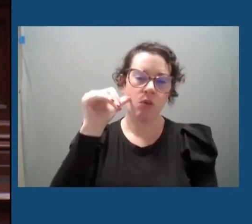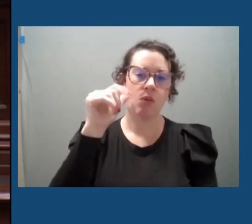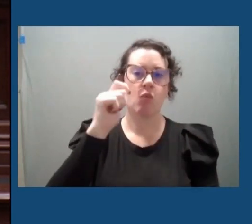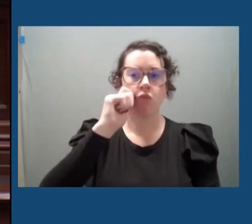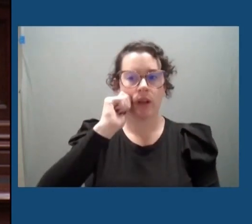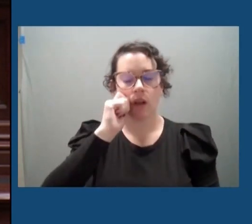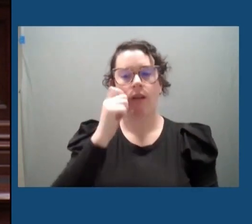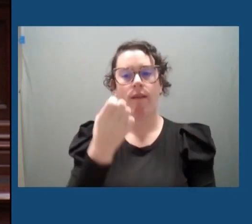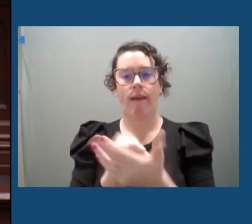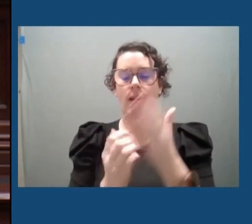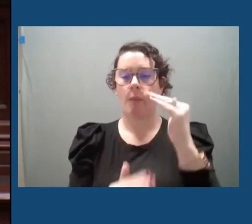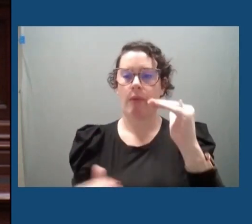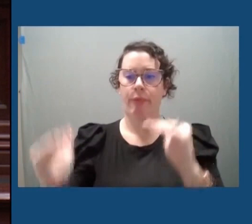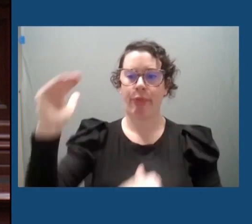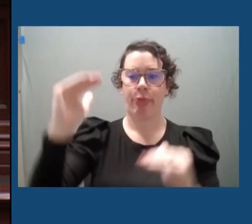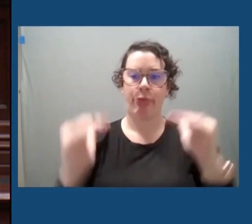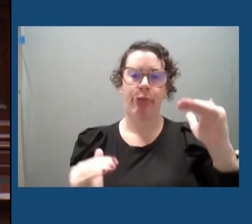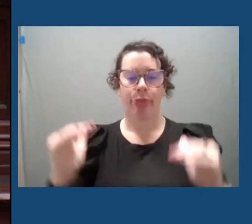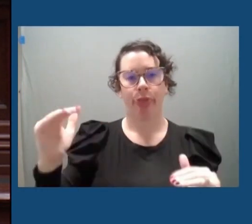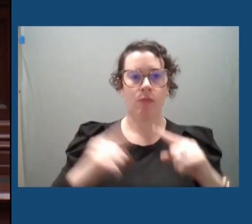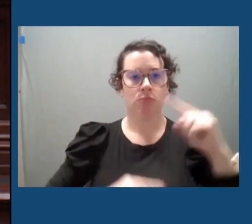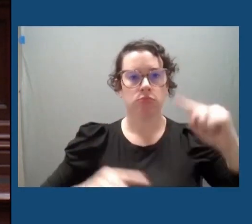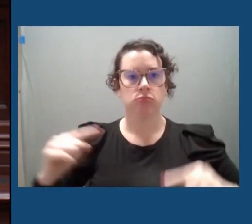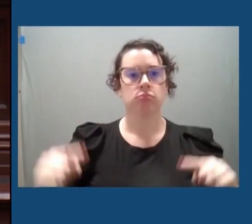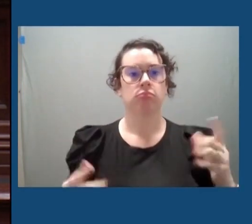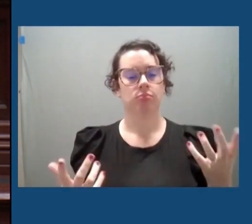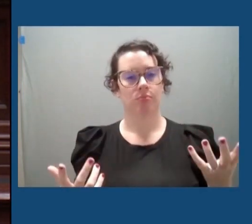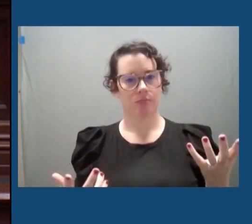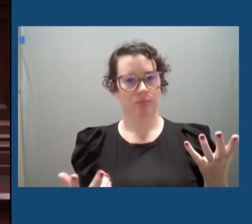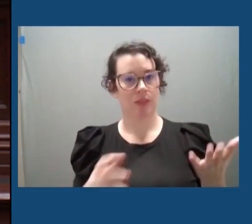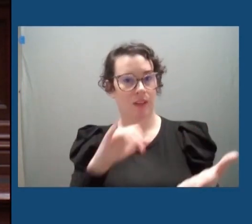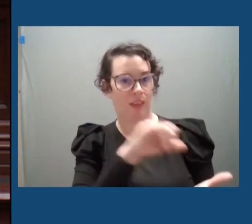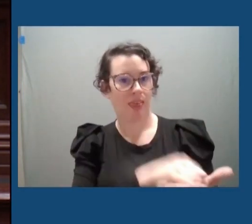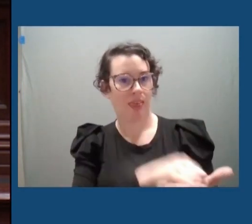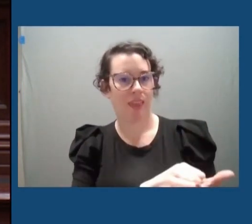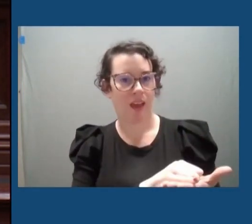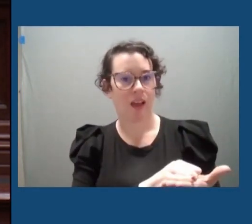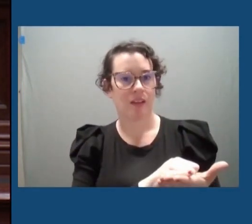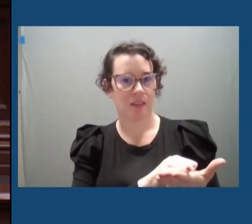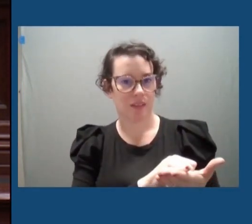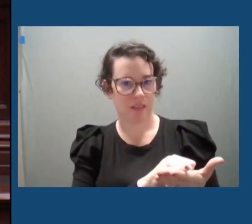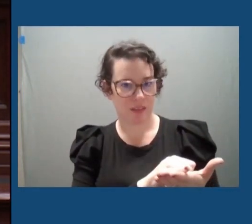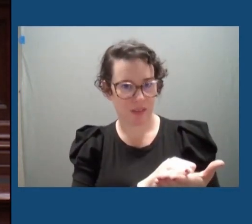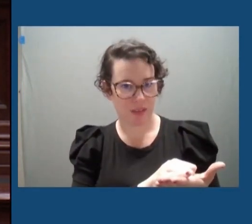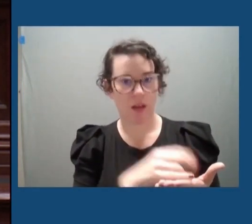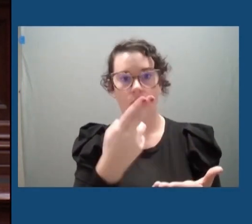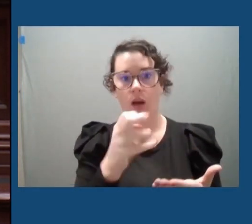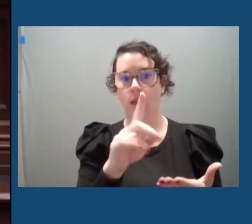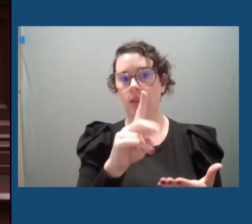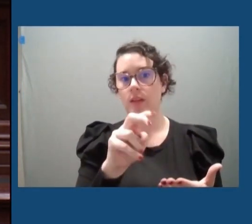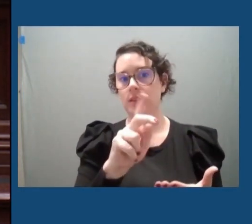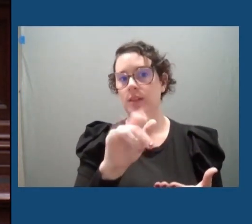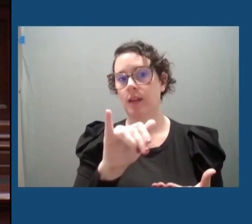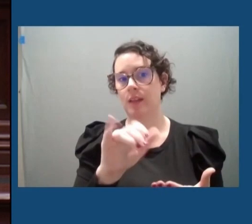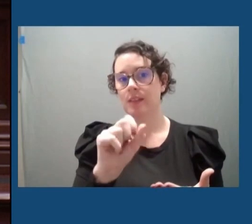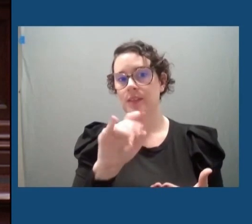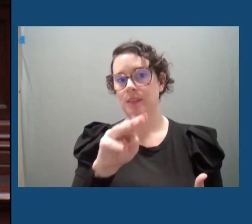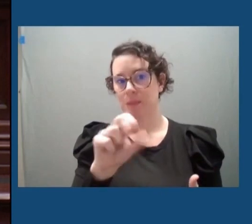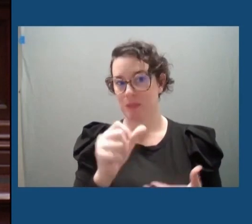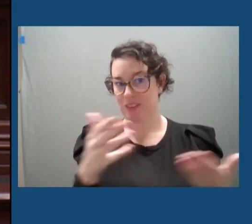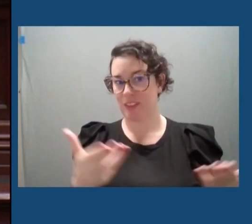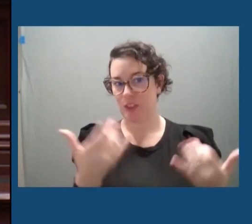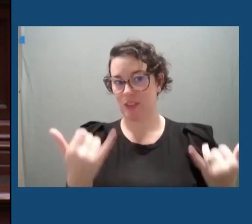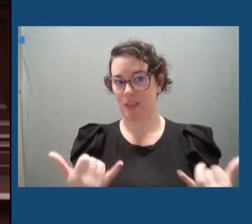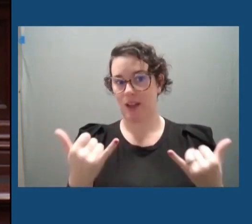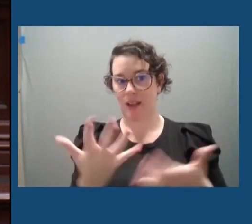communities. That's something Holiday Sims, a senior at the University of Buffalo, who is with us here today, is